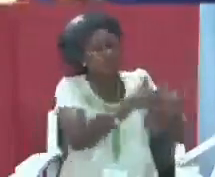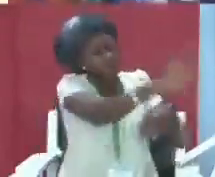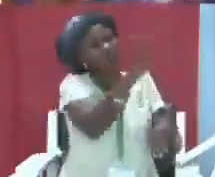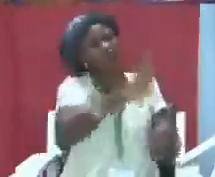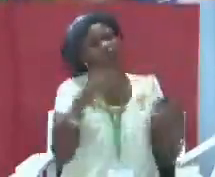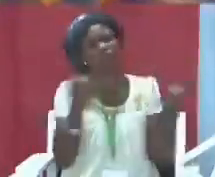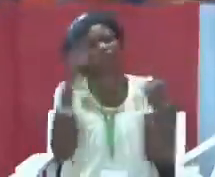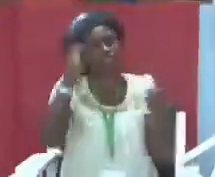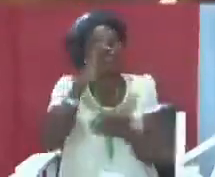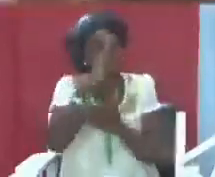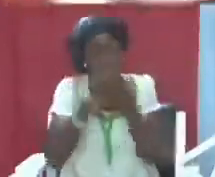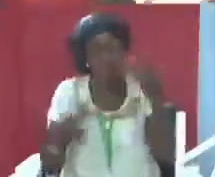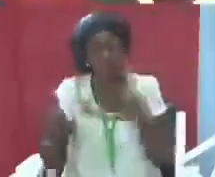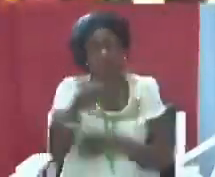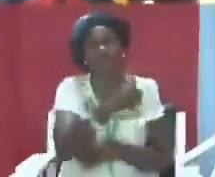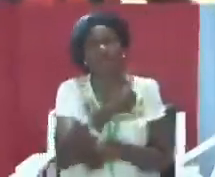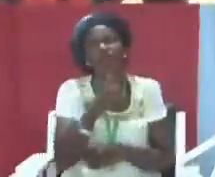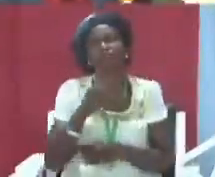he humbled himself.